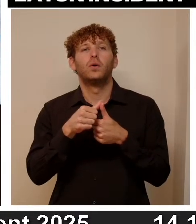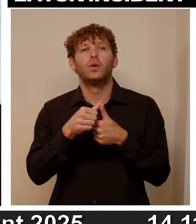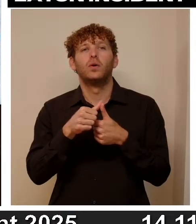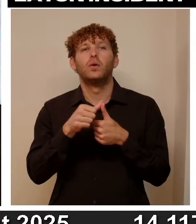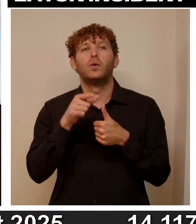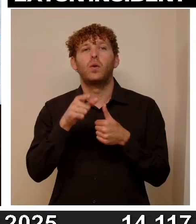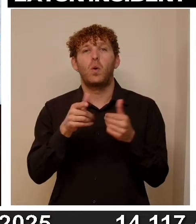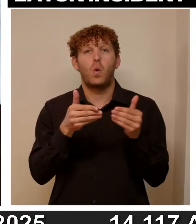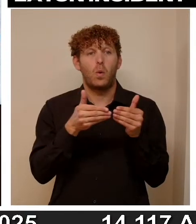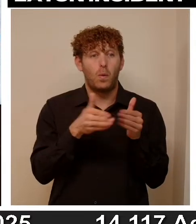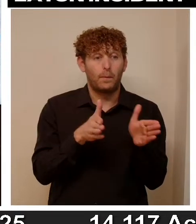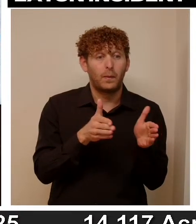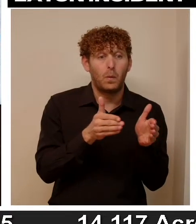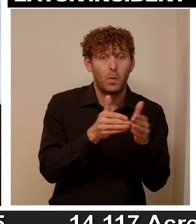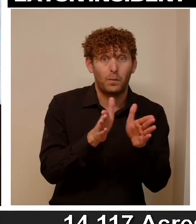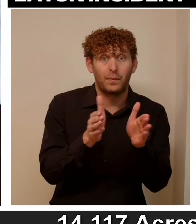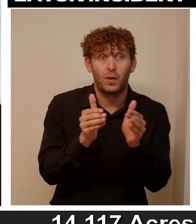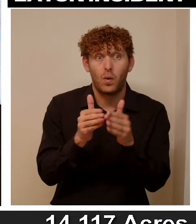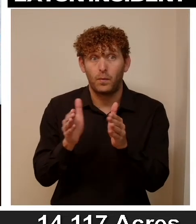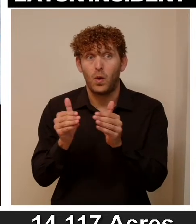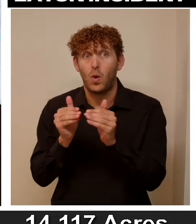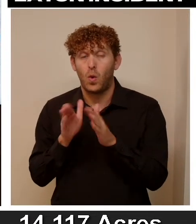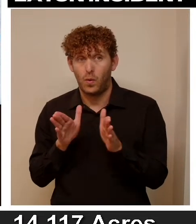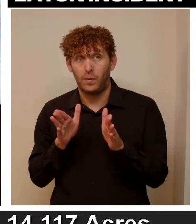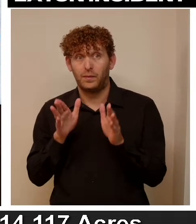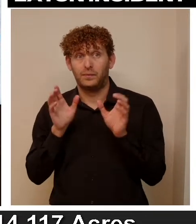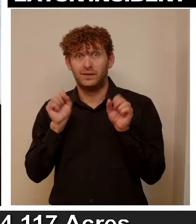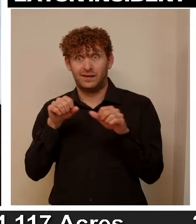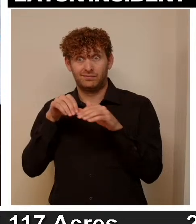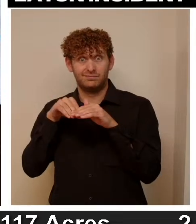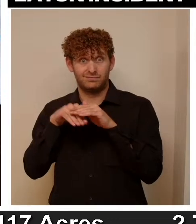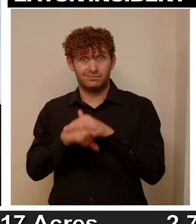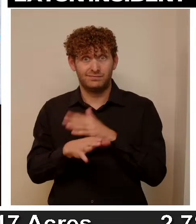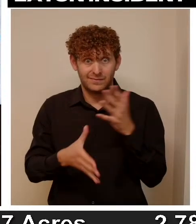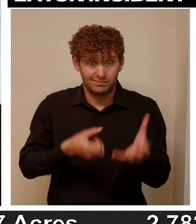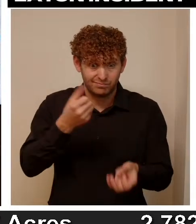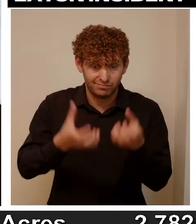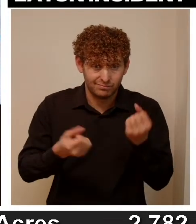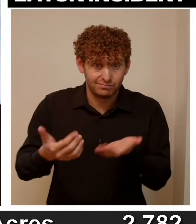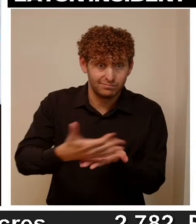areas and we're asking people to go in, get their vitals, and come out,